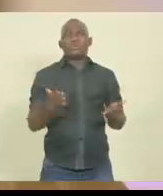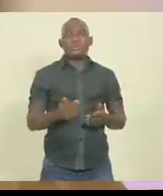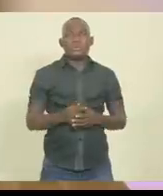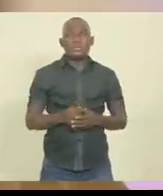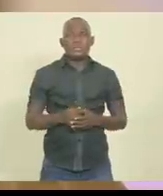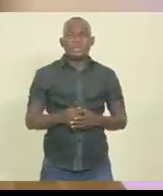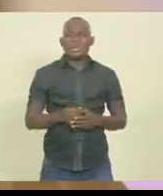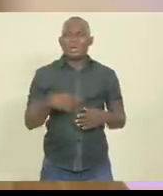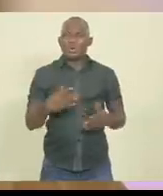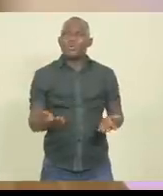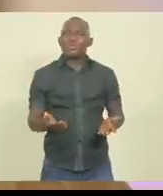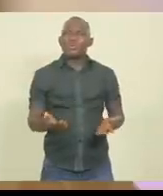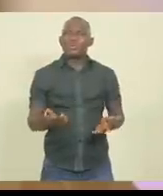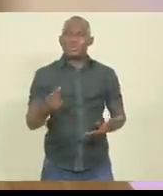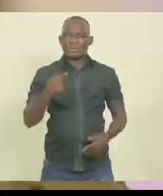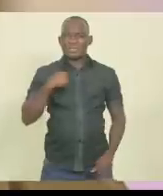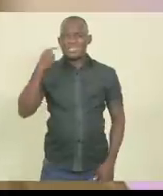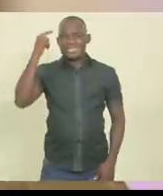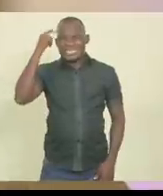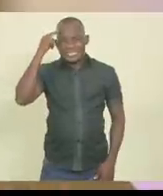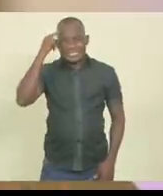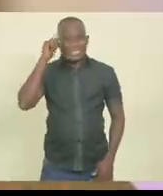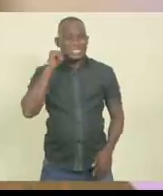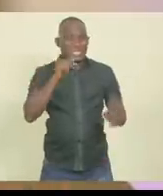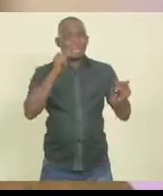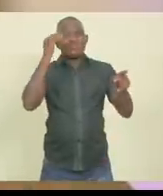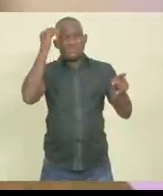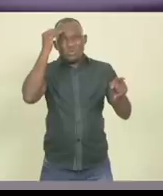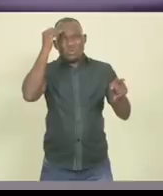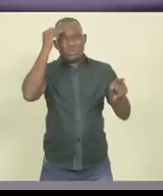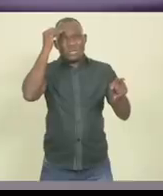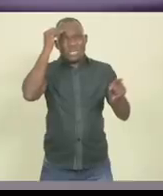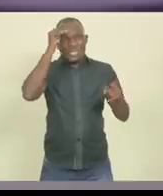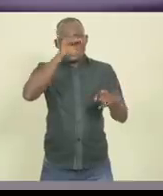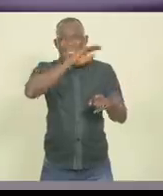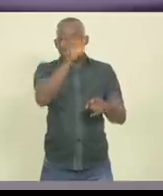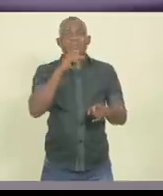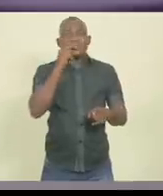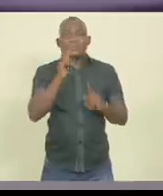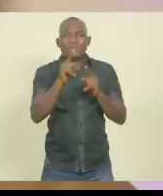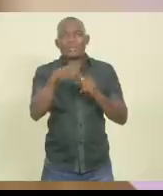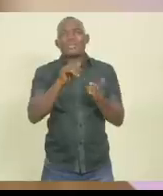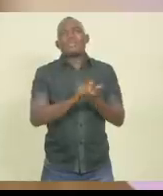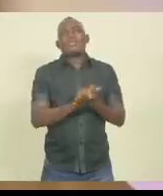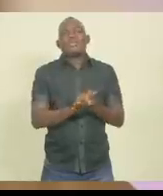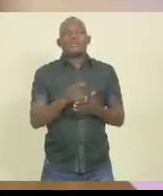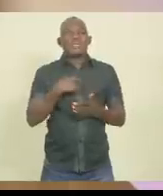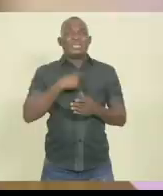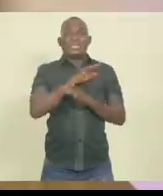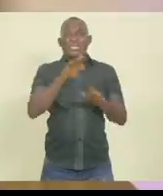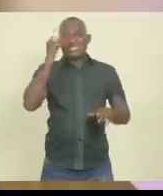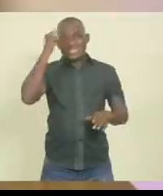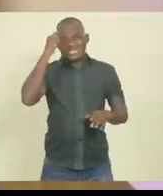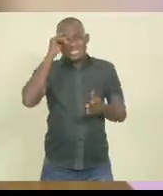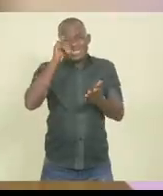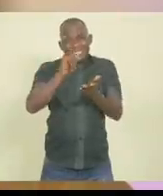I did. But I think she knew I was lying. She hasn't said anything about it. I don't think it will